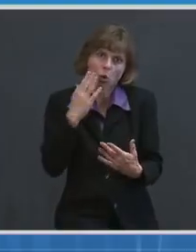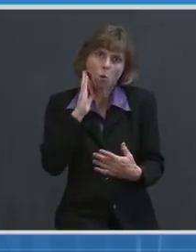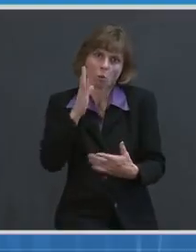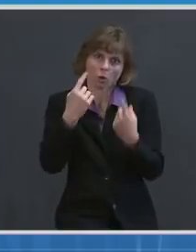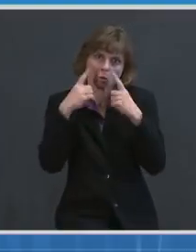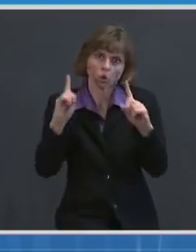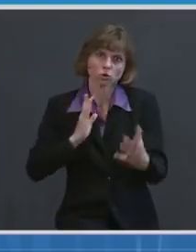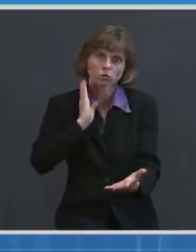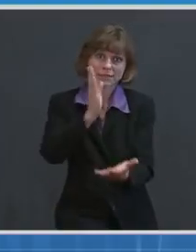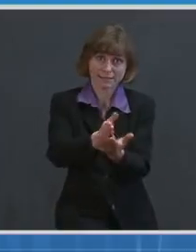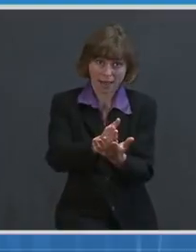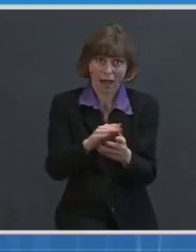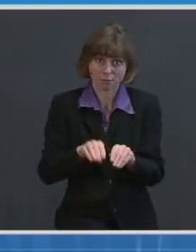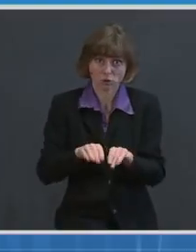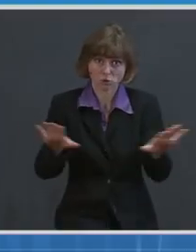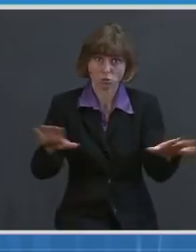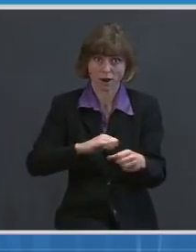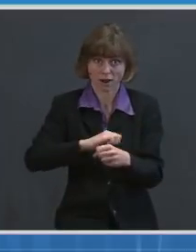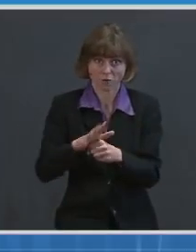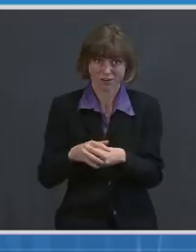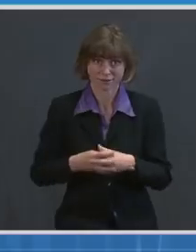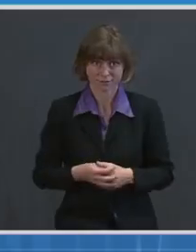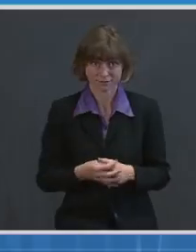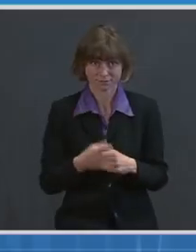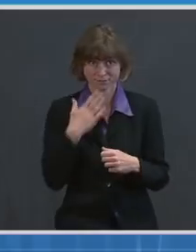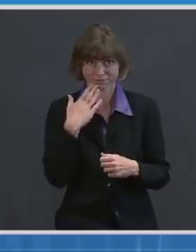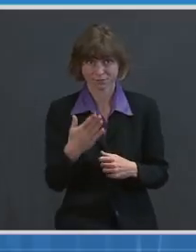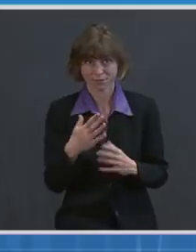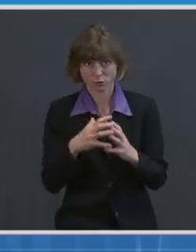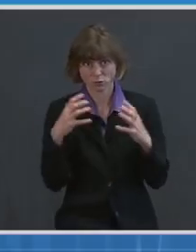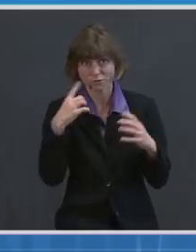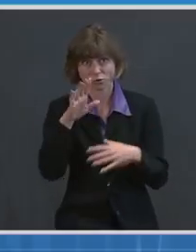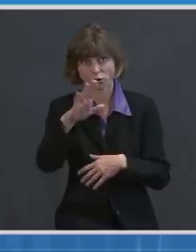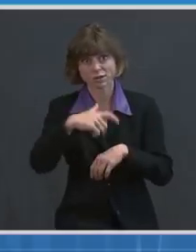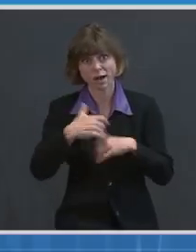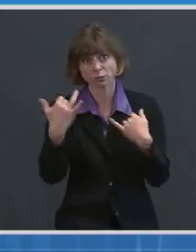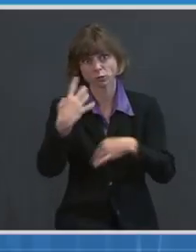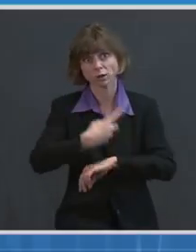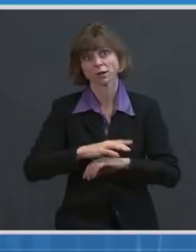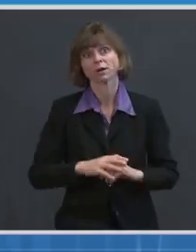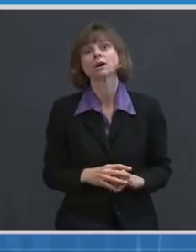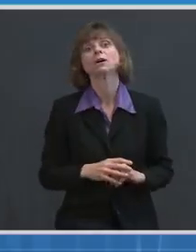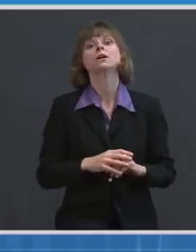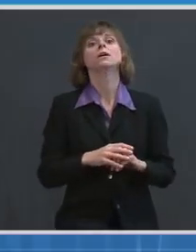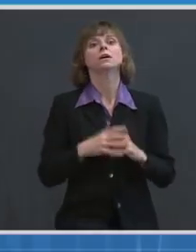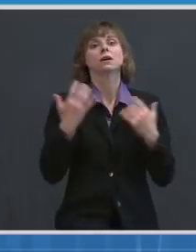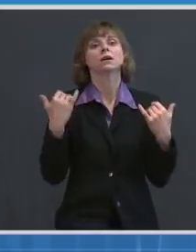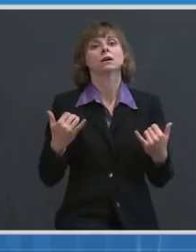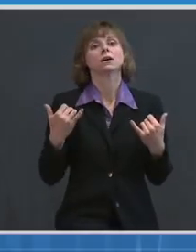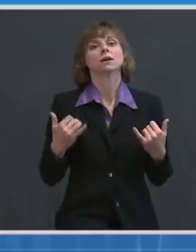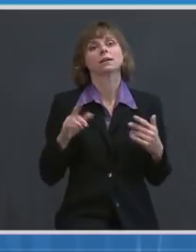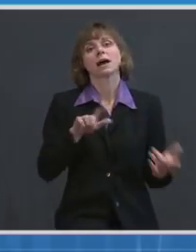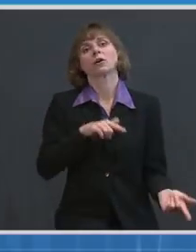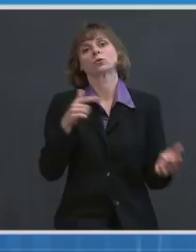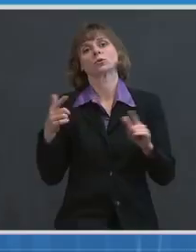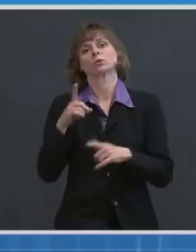help stop the spread of this virus. Thank you so much for your time today, and I will now turn things over to Dr.